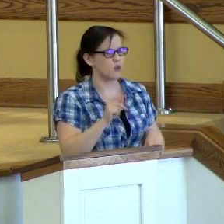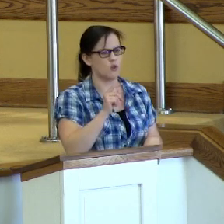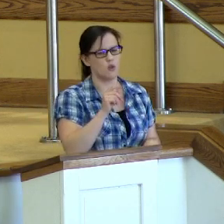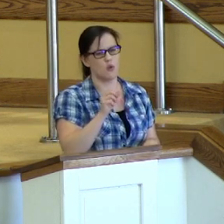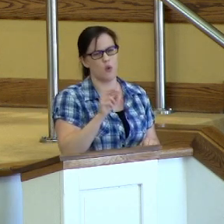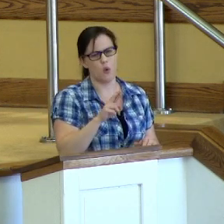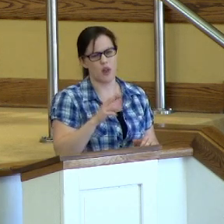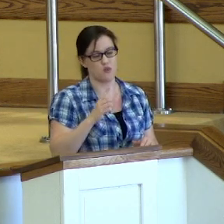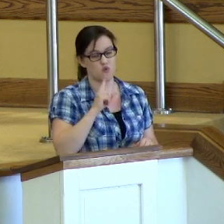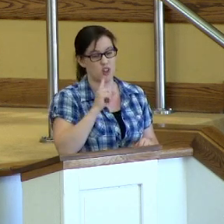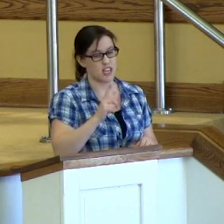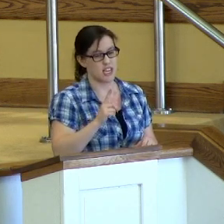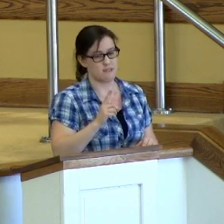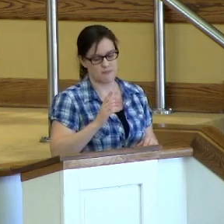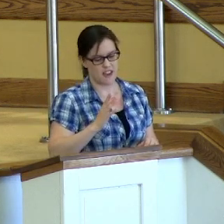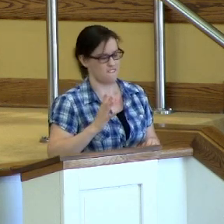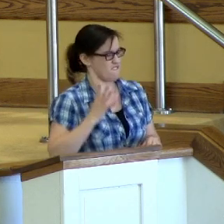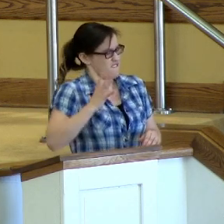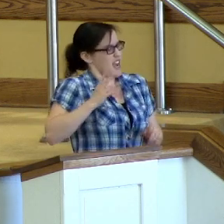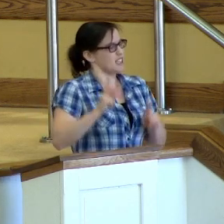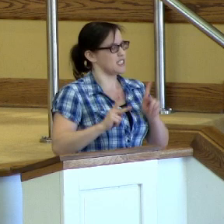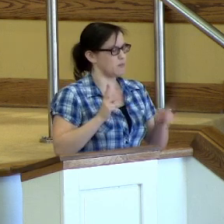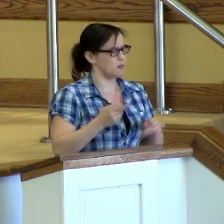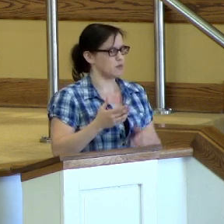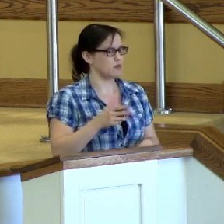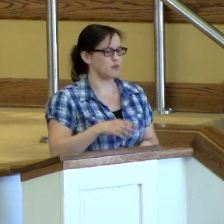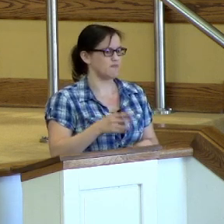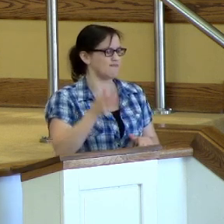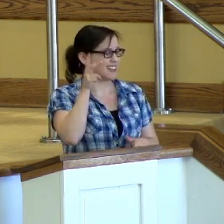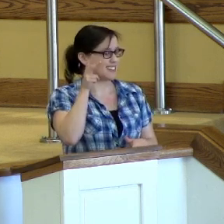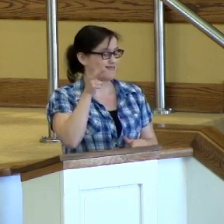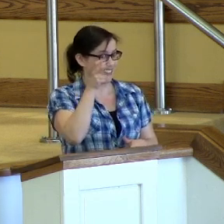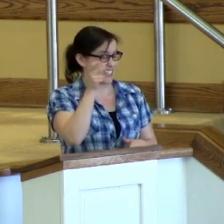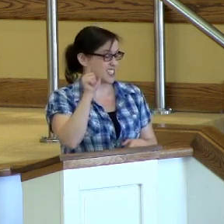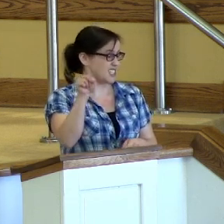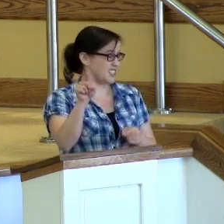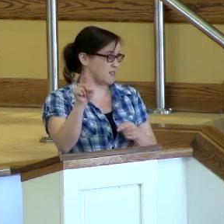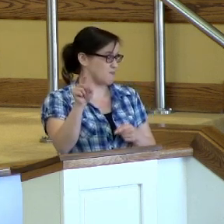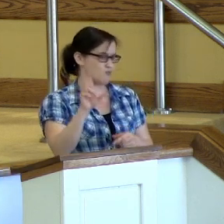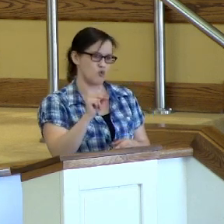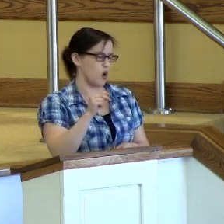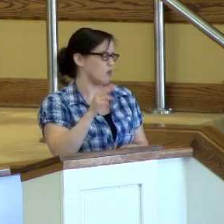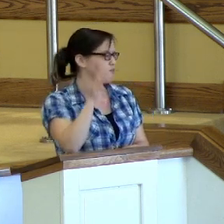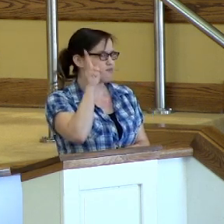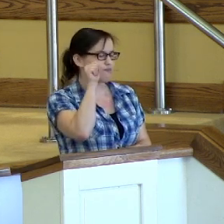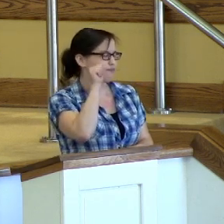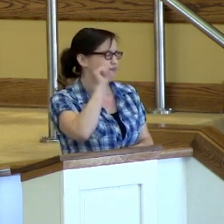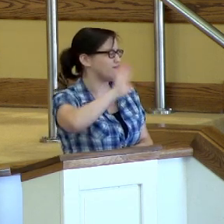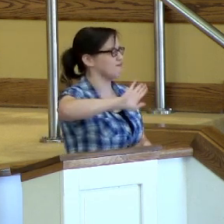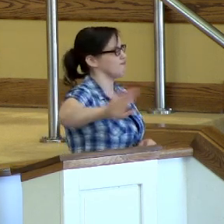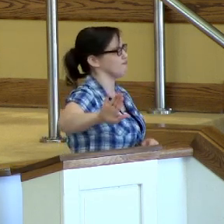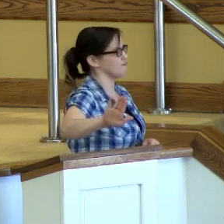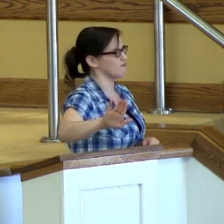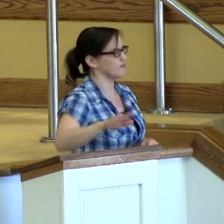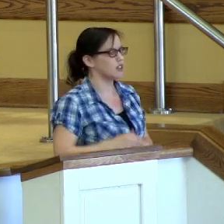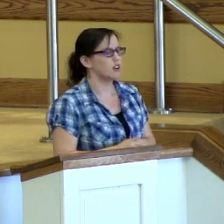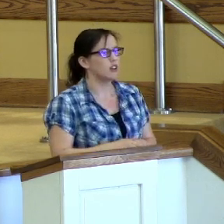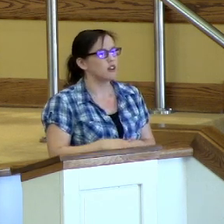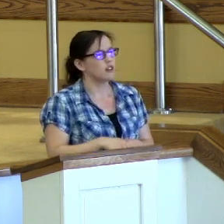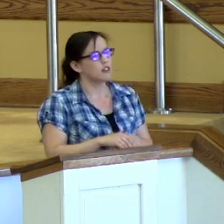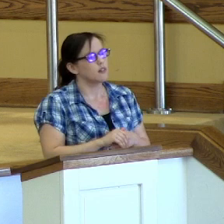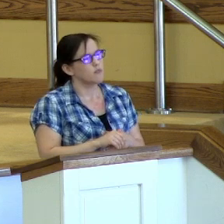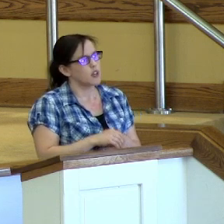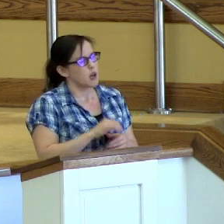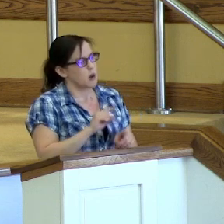echelon, you didn't want to listen to John the Baptist. But he was in the way of righteousness. He was telling you about